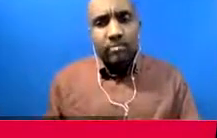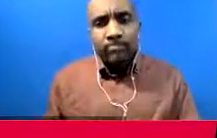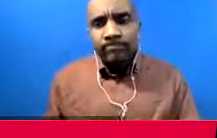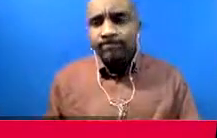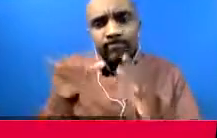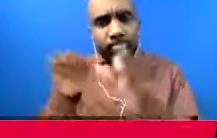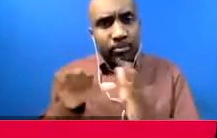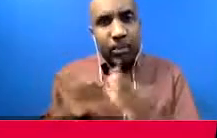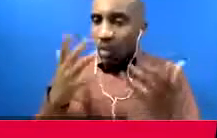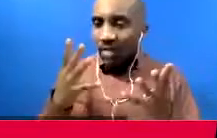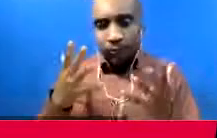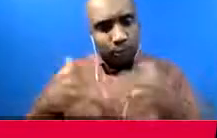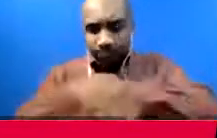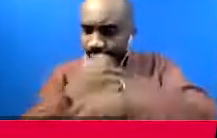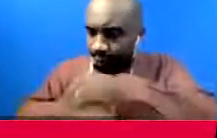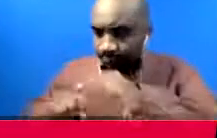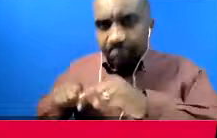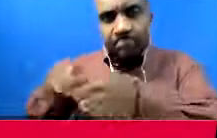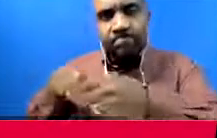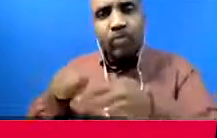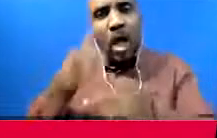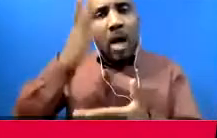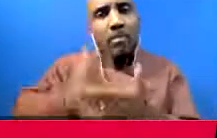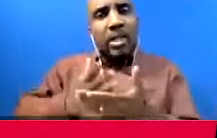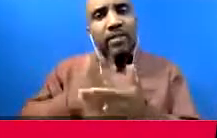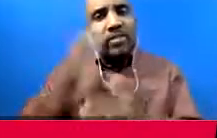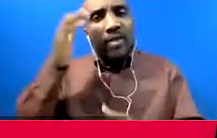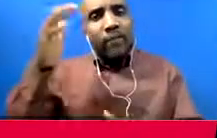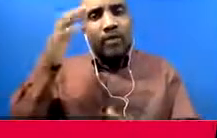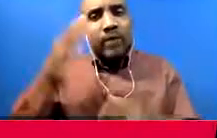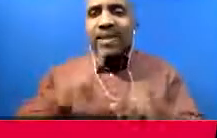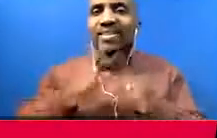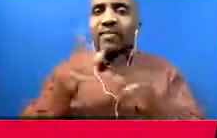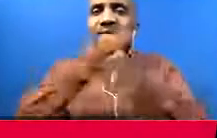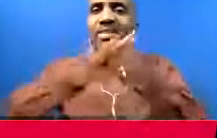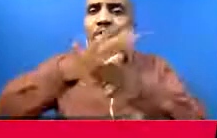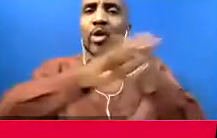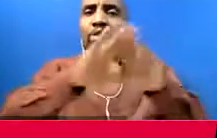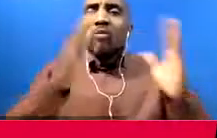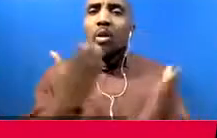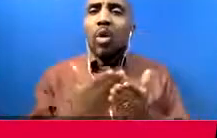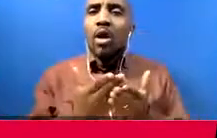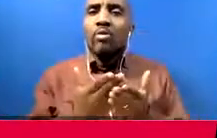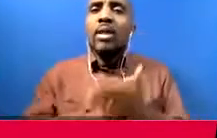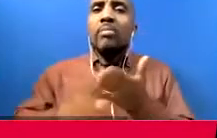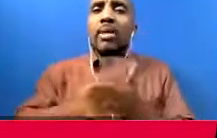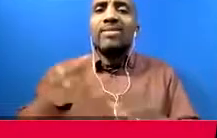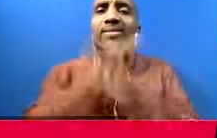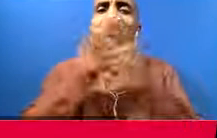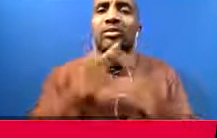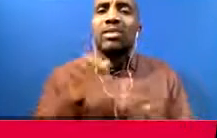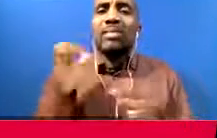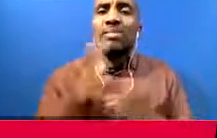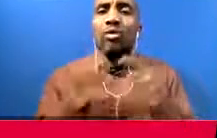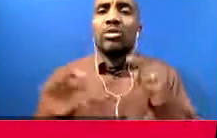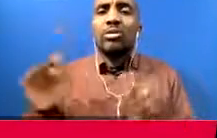able to apply our stances and our beliefs to different contexts all around the world. And I think that's what makes internationalism so powerful, because